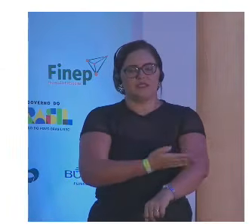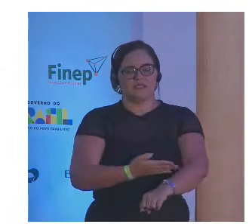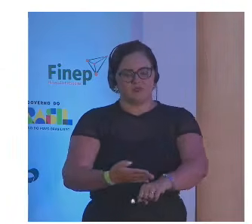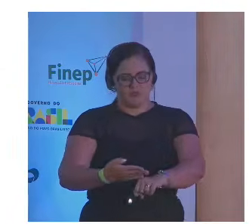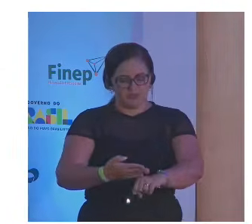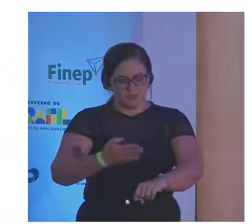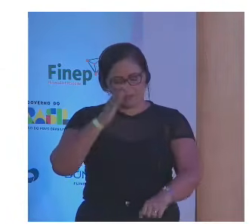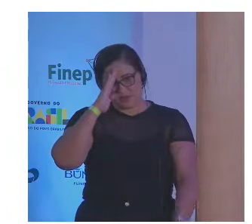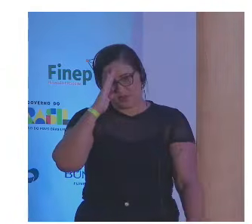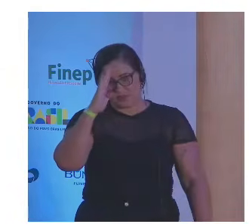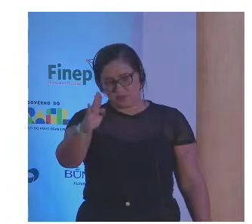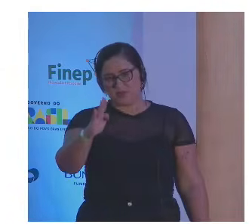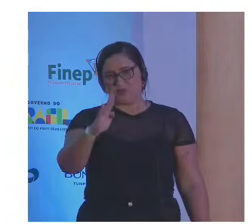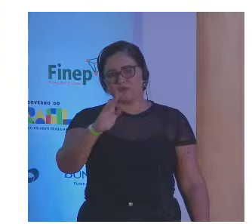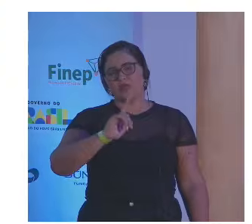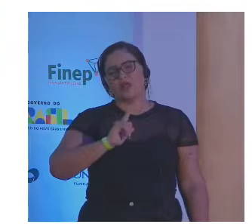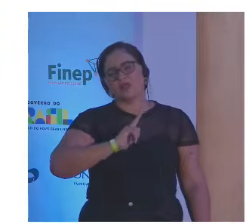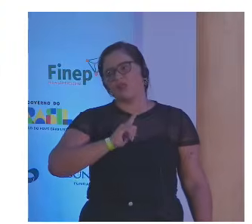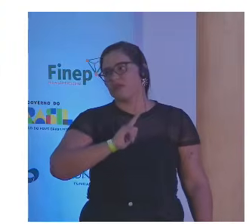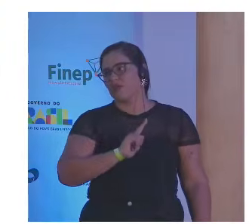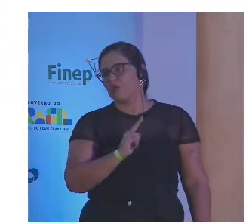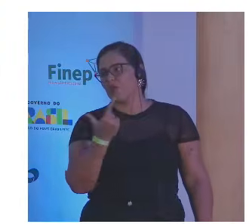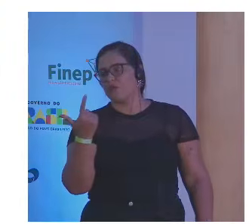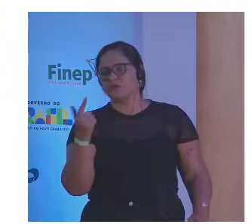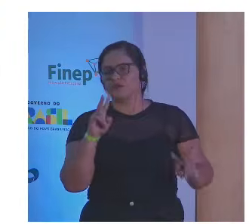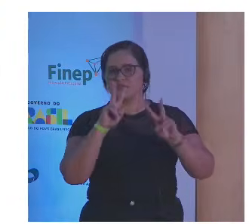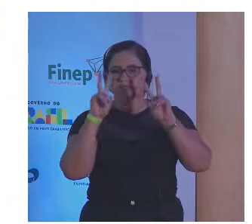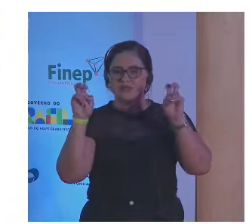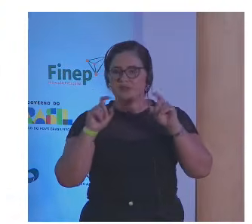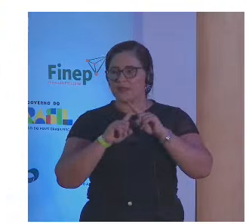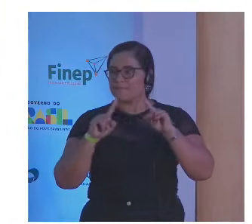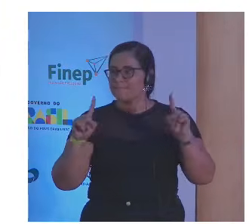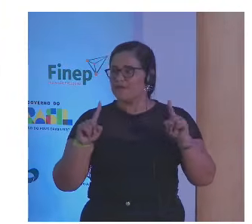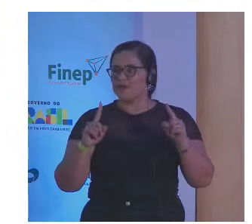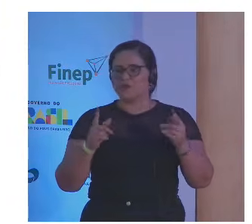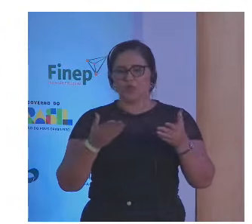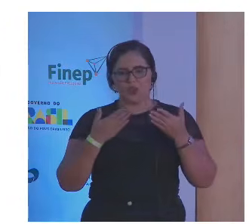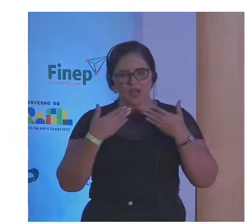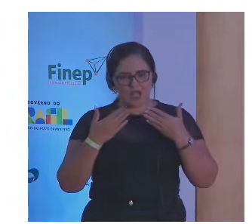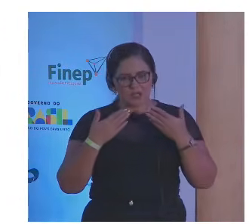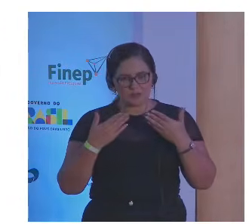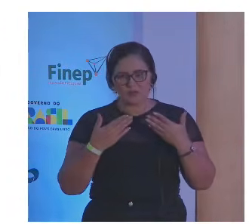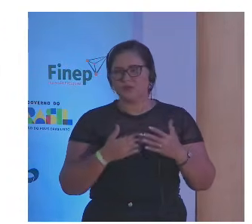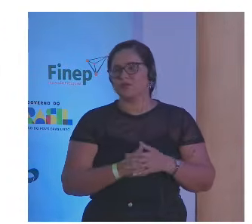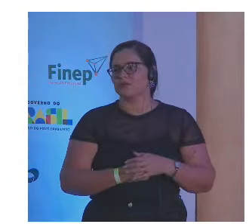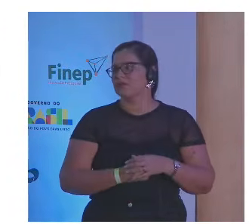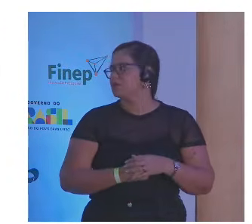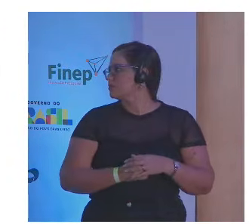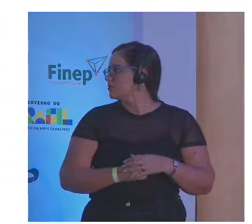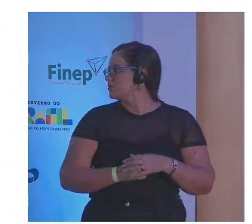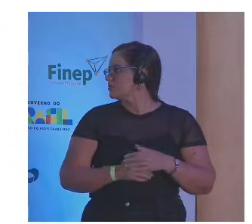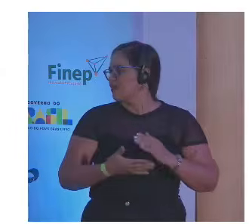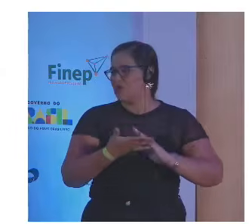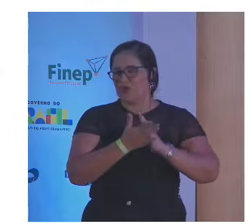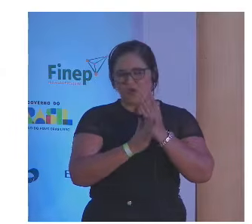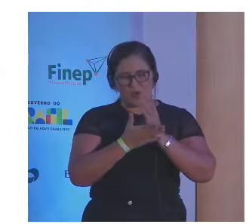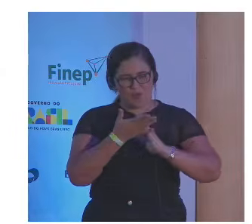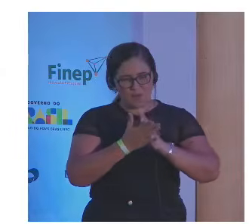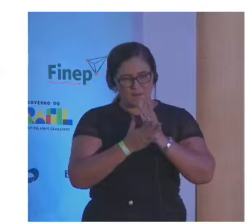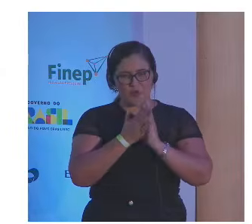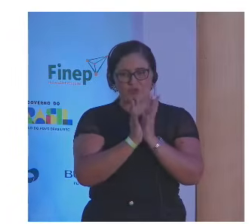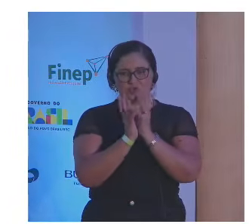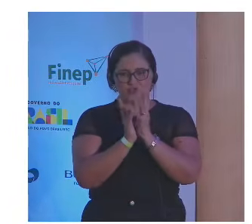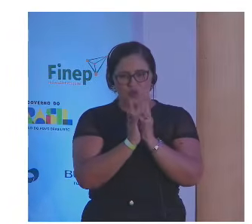reasons as well, but primarily heat stress. As heat bothers the corals and